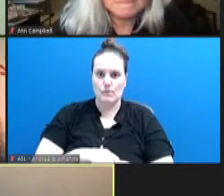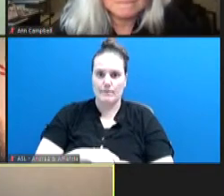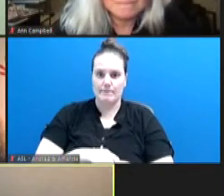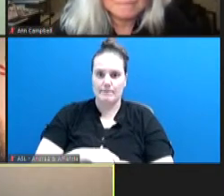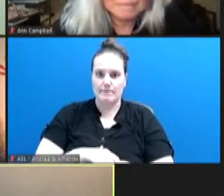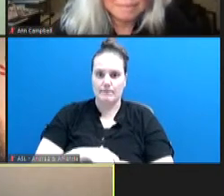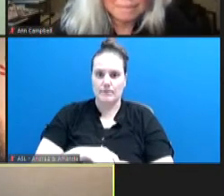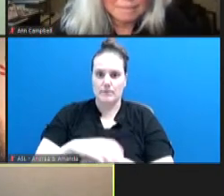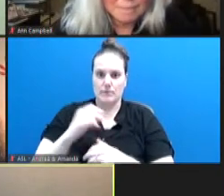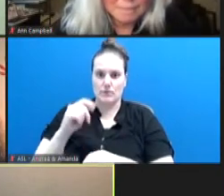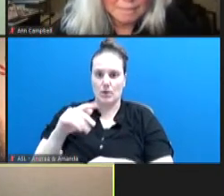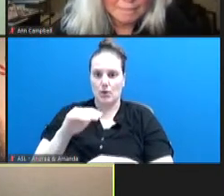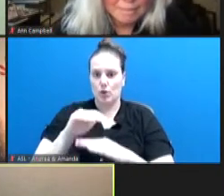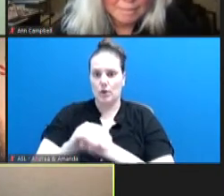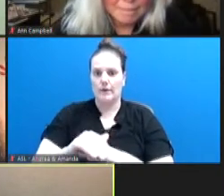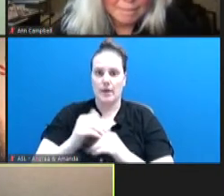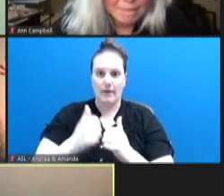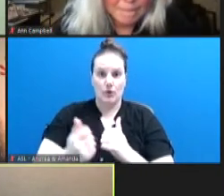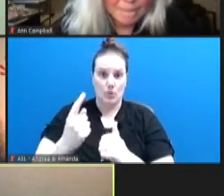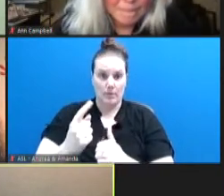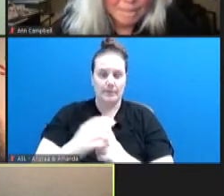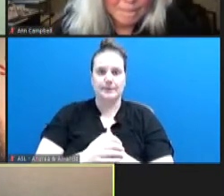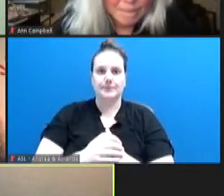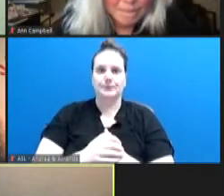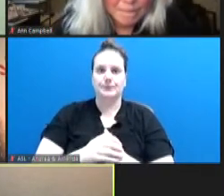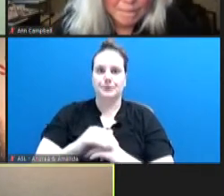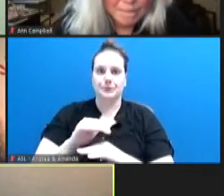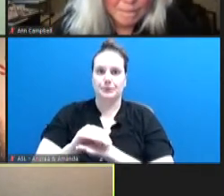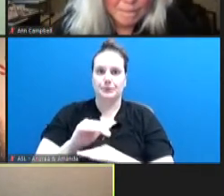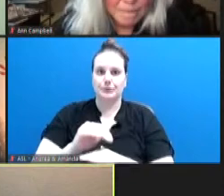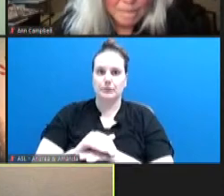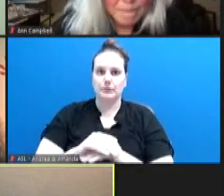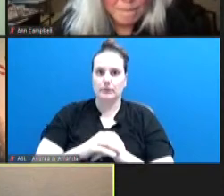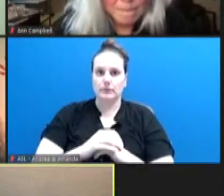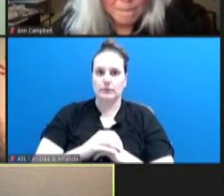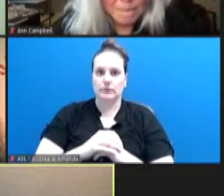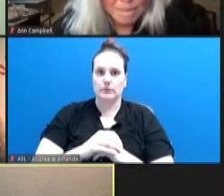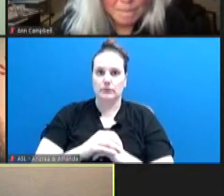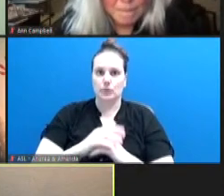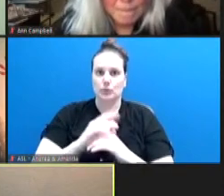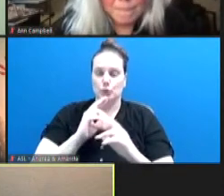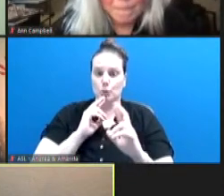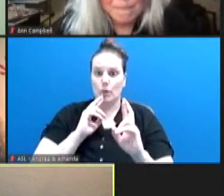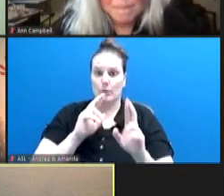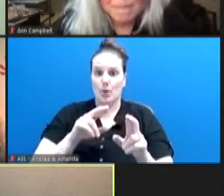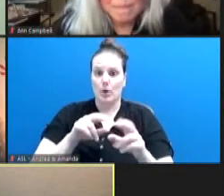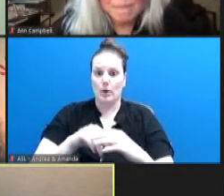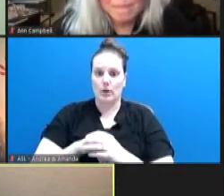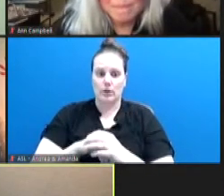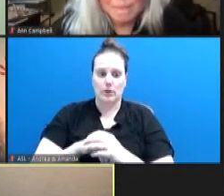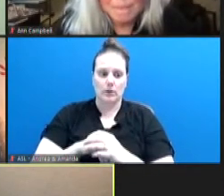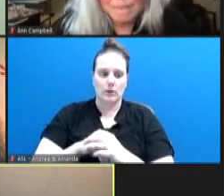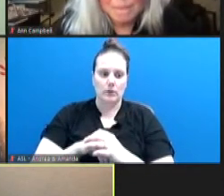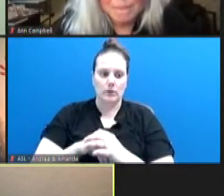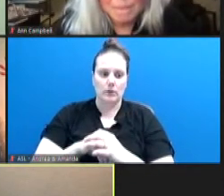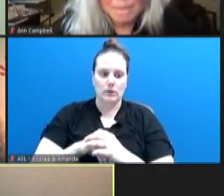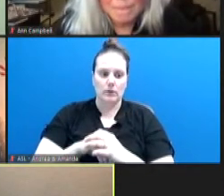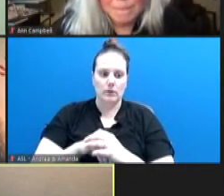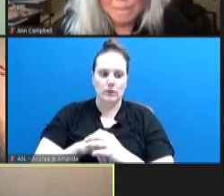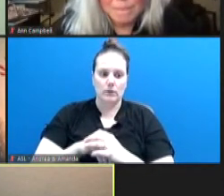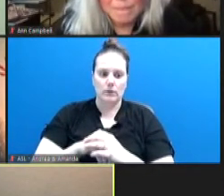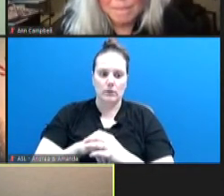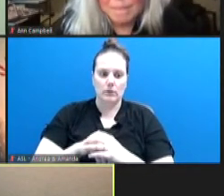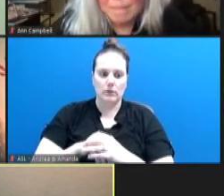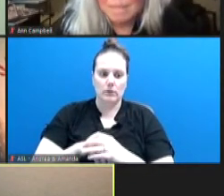Okay, good evening, everyone. tonight's report out should also be